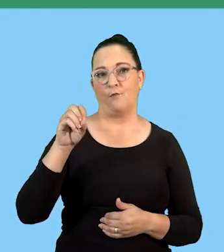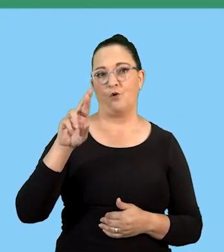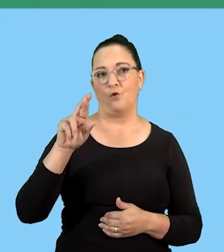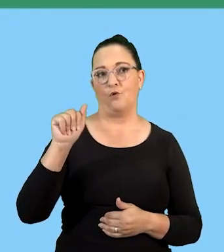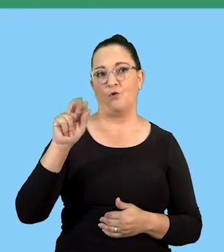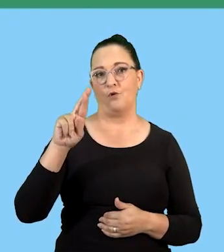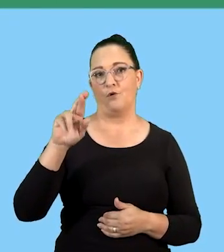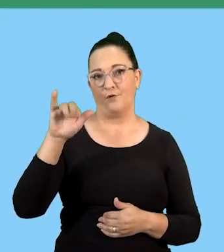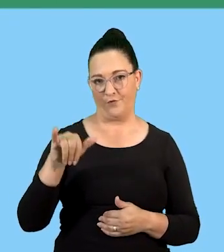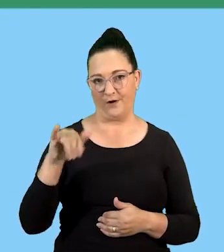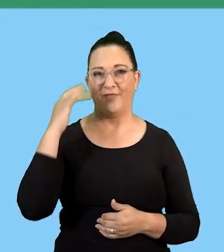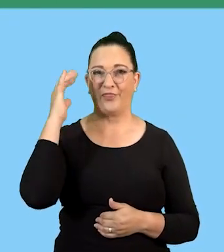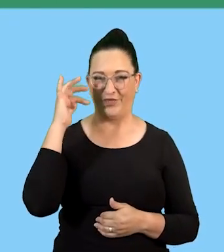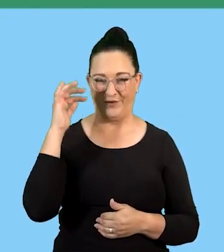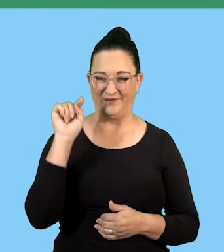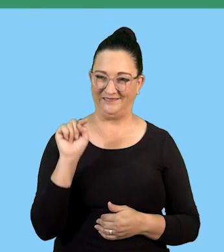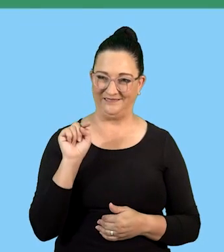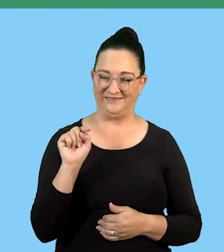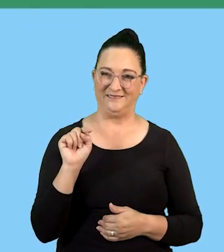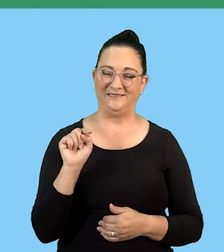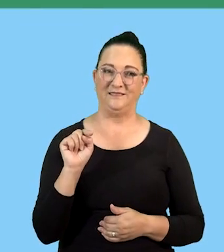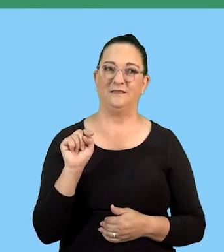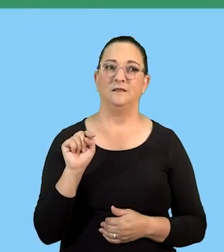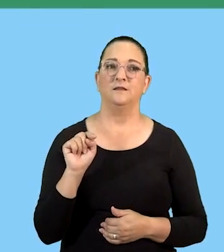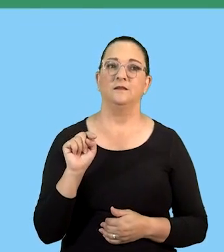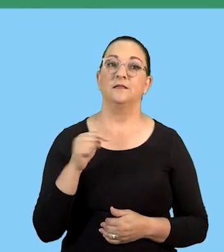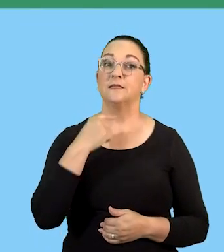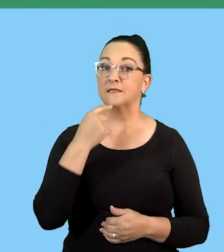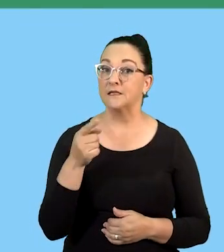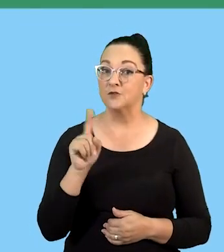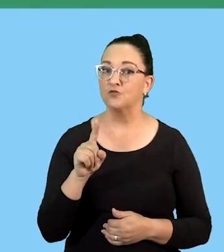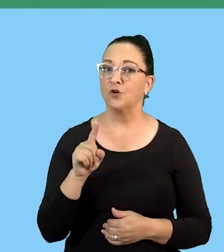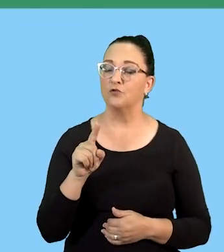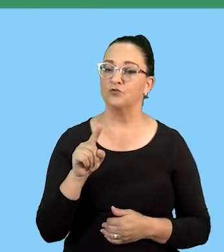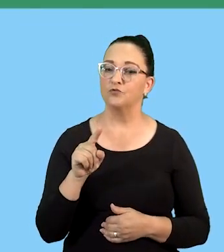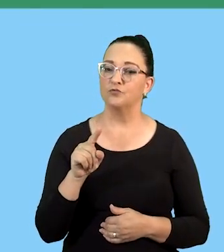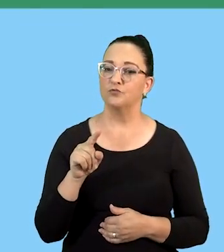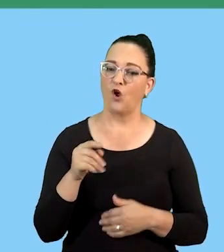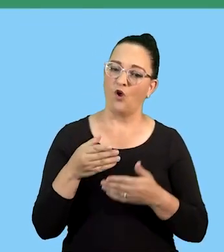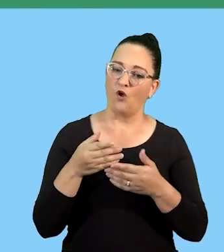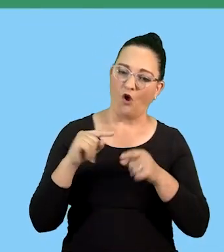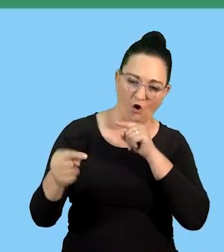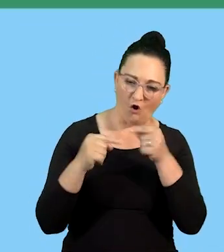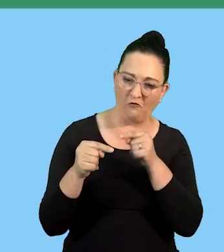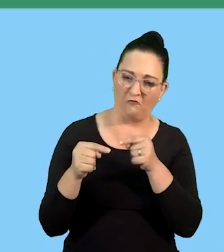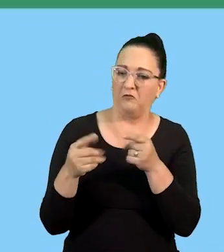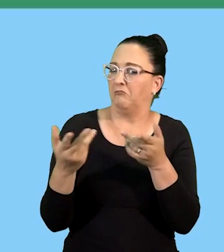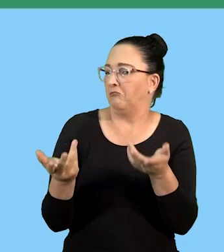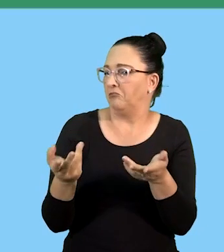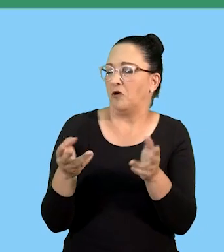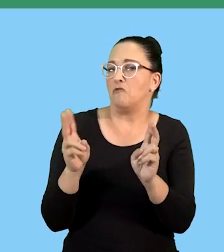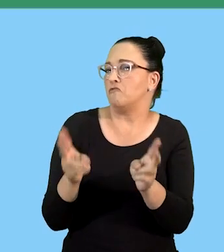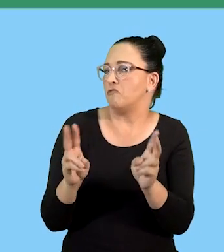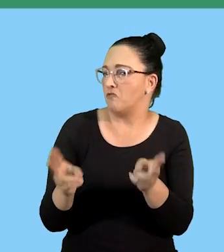It says, or it is a theory that is based on the belief that conflict is normal or is a